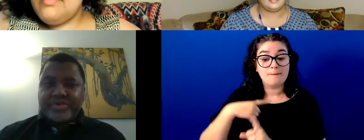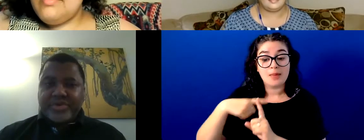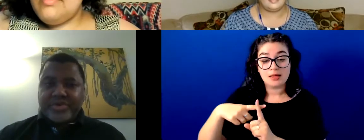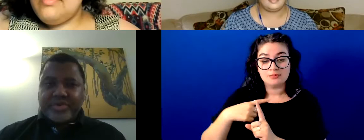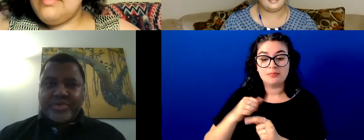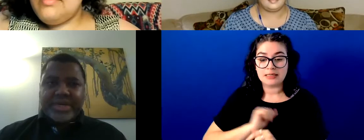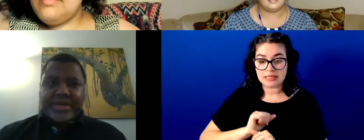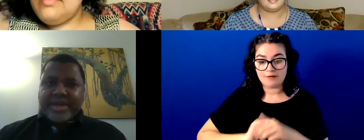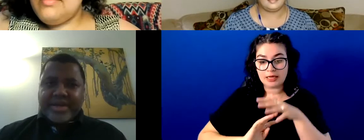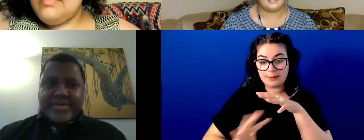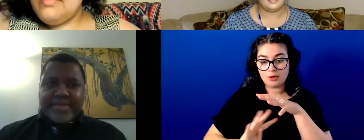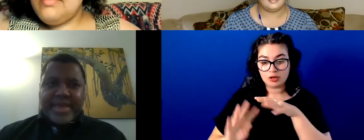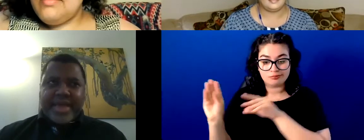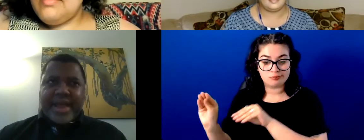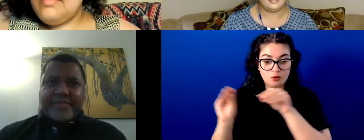immigrant to